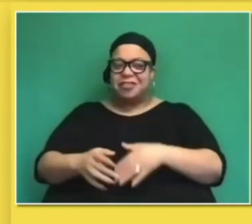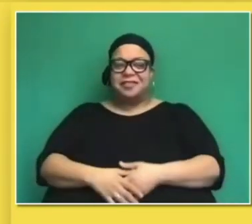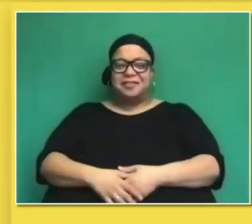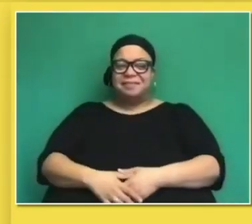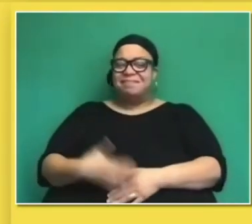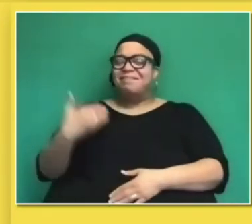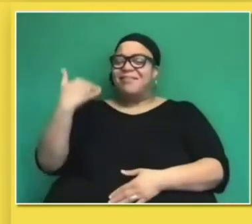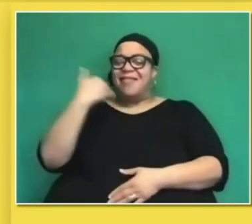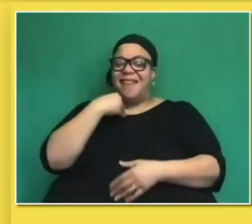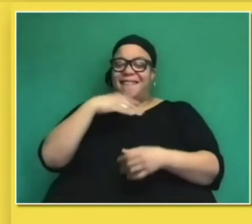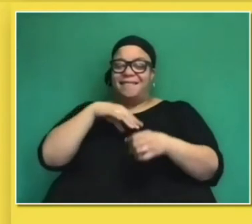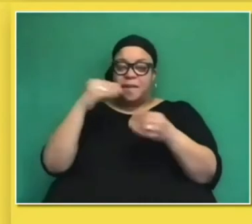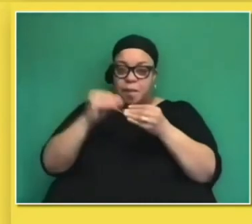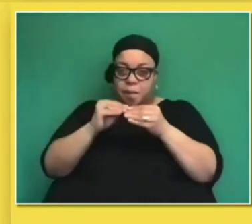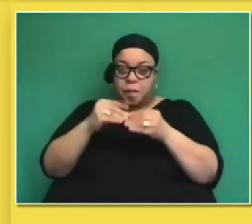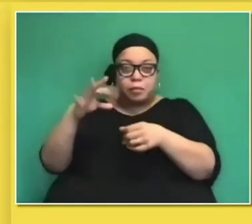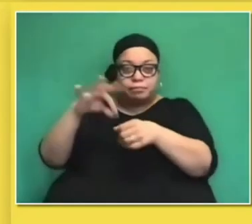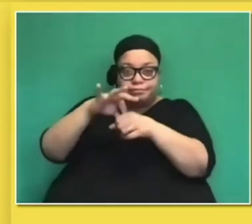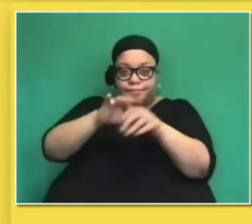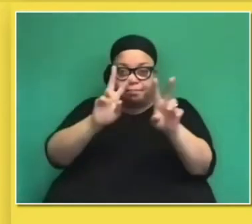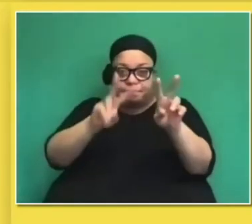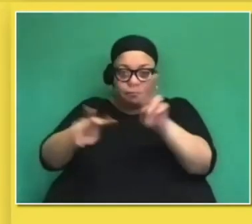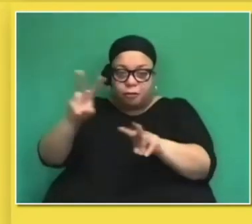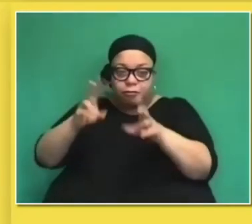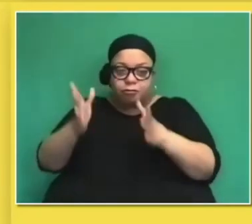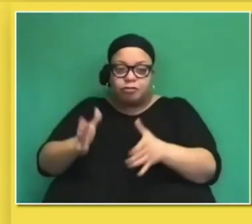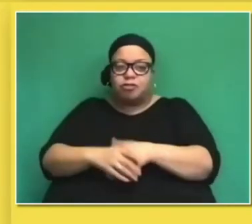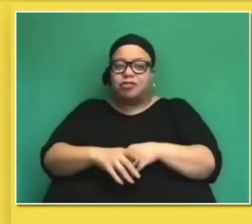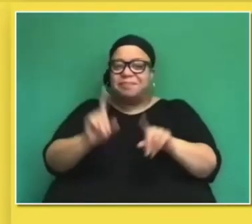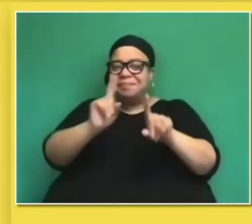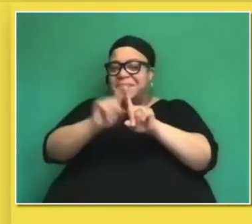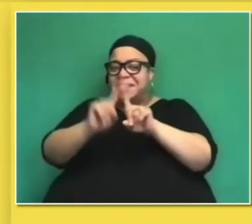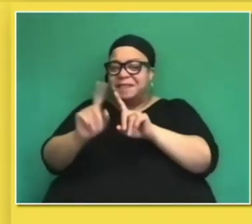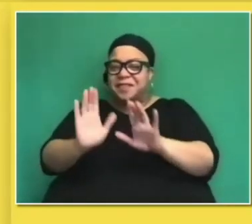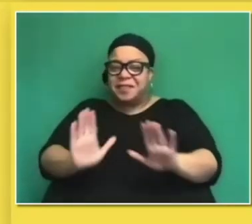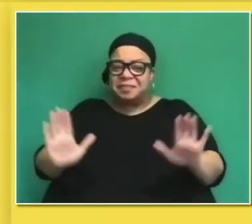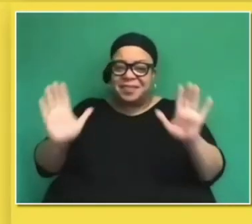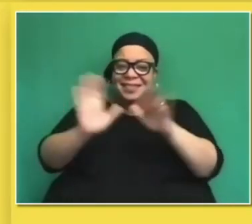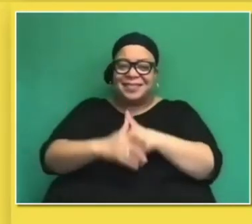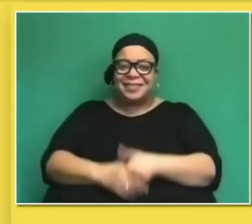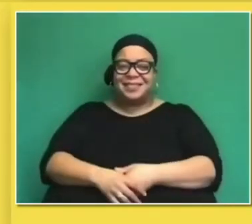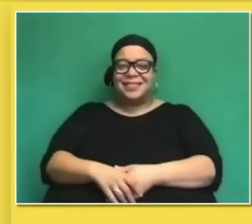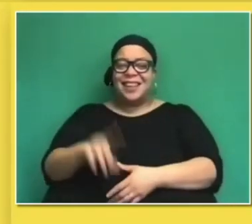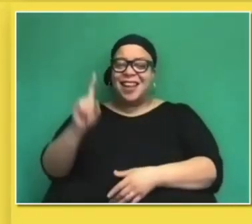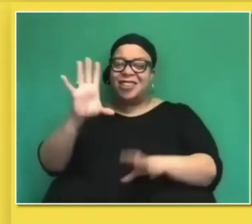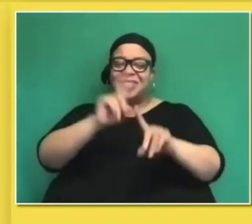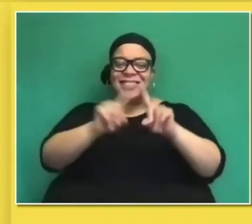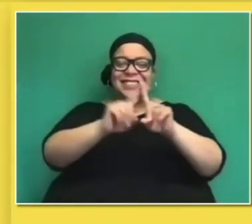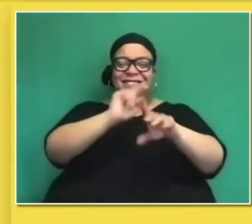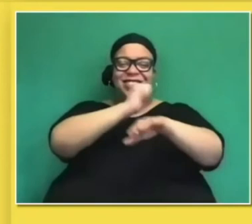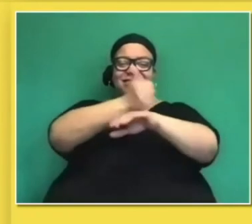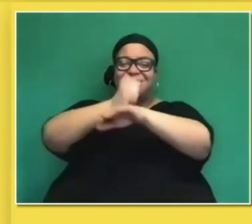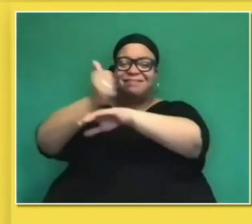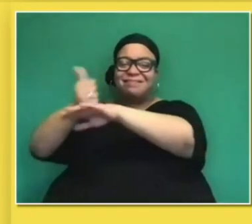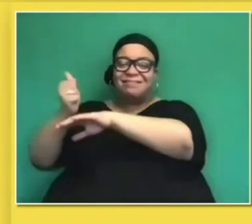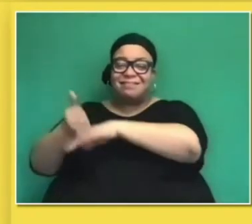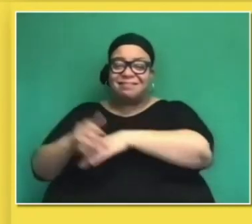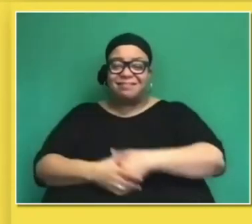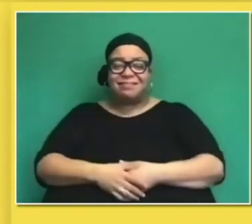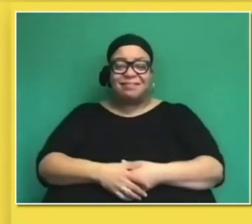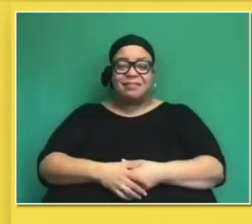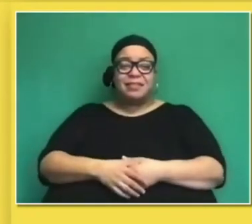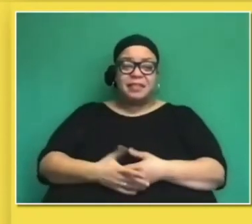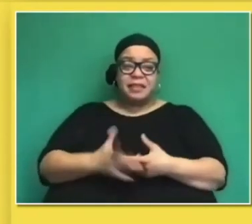places, including places that have not seen poll monitors in decades. As Reverend Barber mentioned,